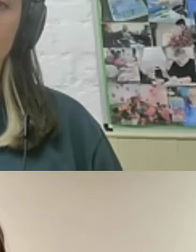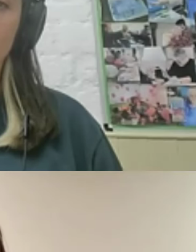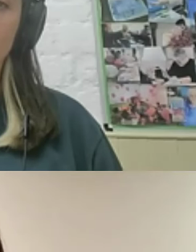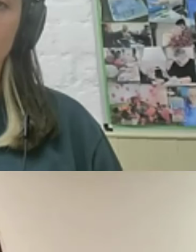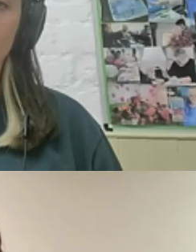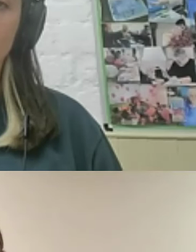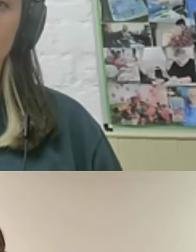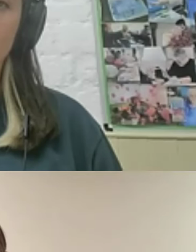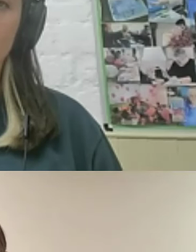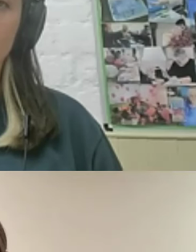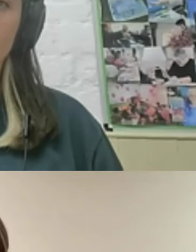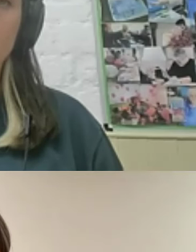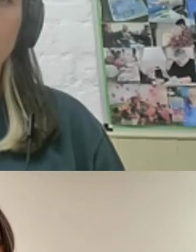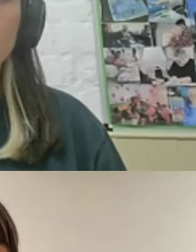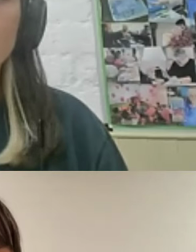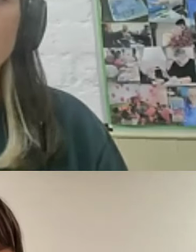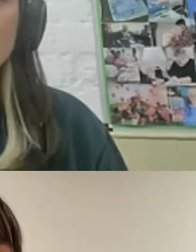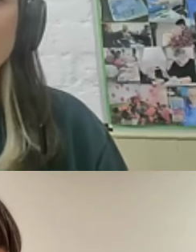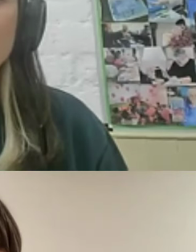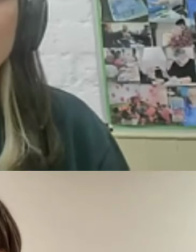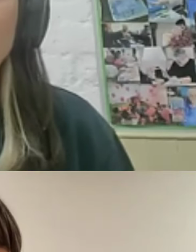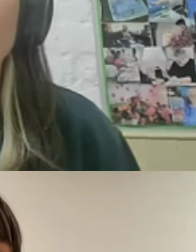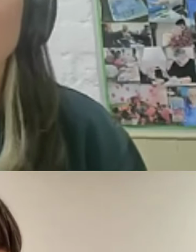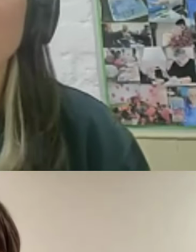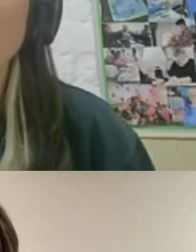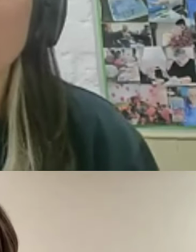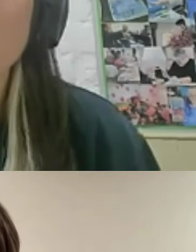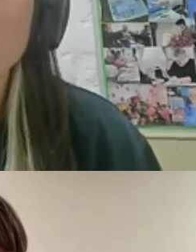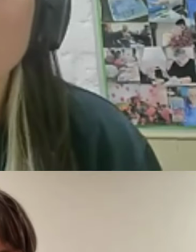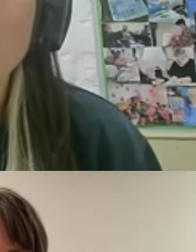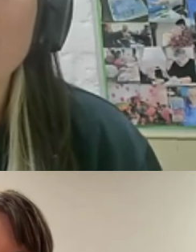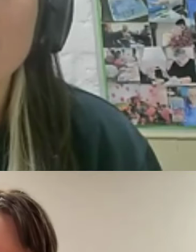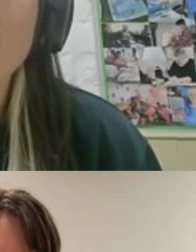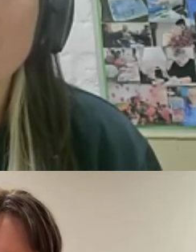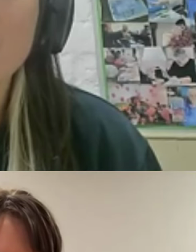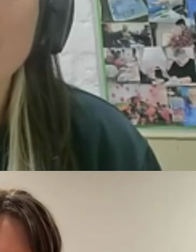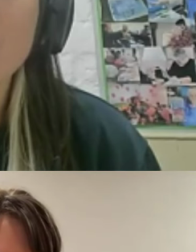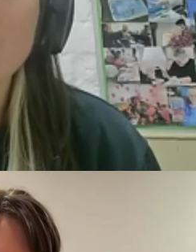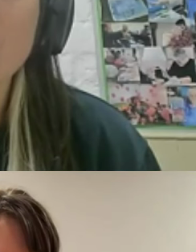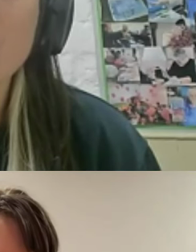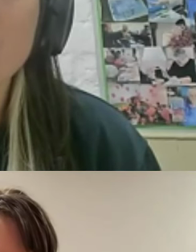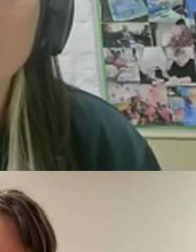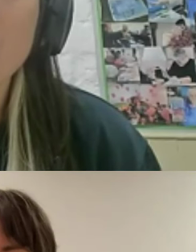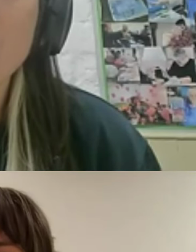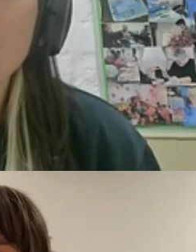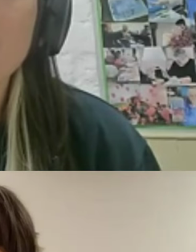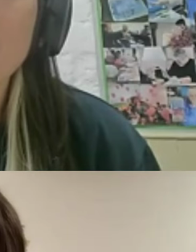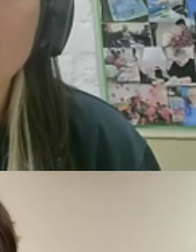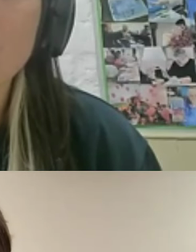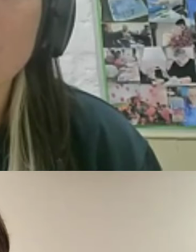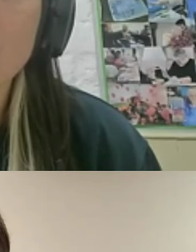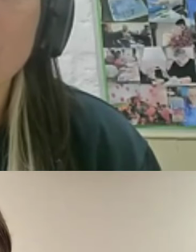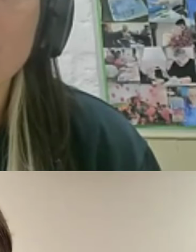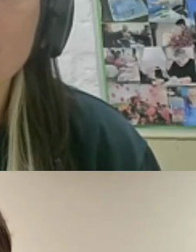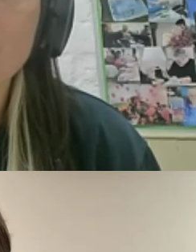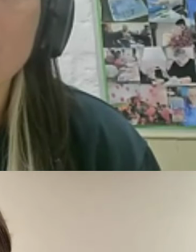Natalie, Jen Harris had her hand up as well. Oh, sorry, I didn't see Jen. Do apologise, Jen. That's Would you like fine. to? Would you like to? Yeah, I was just going